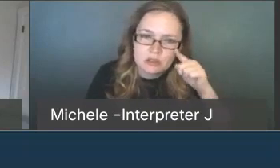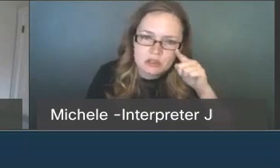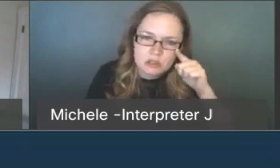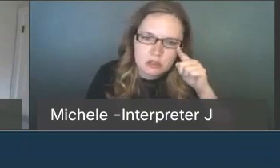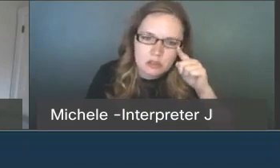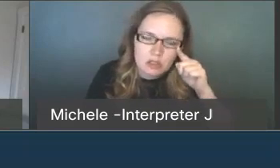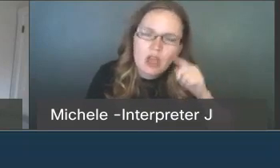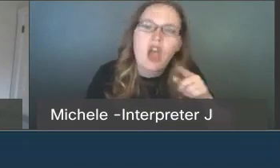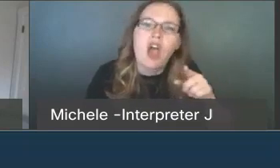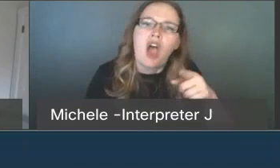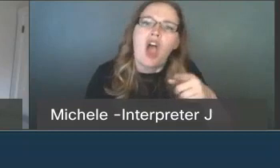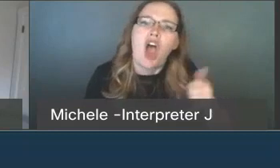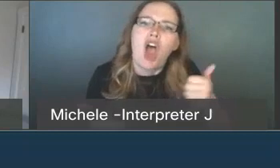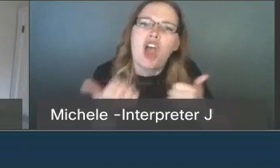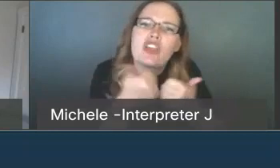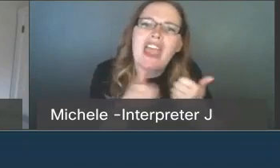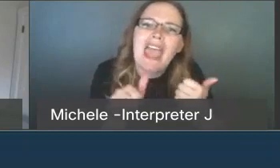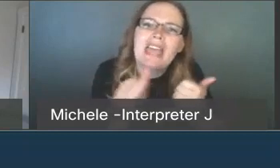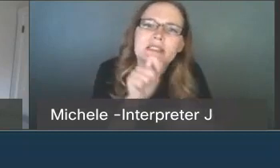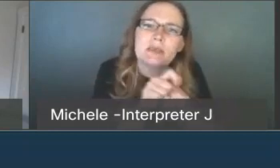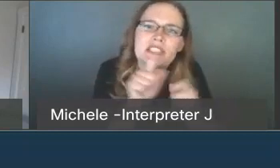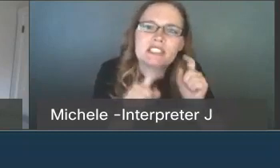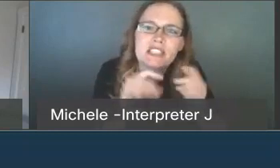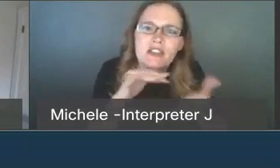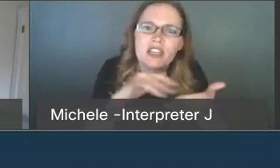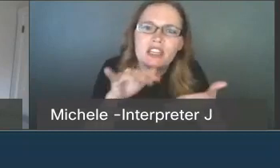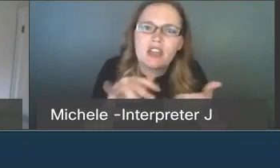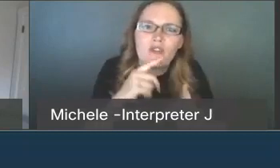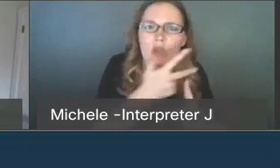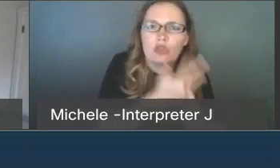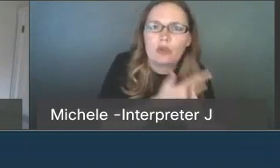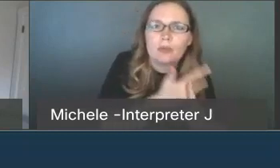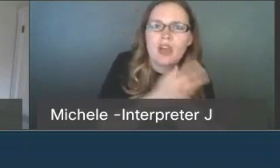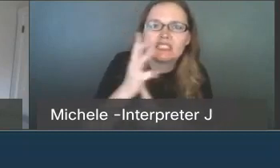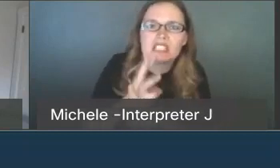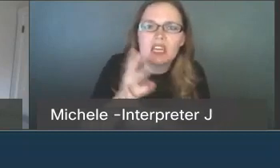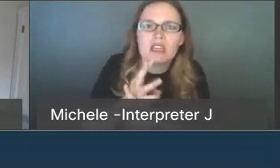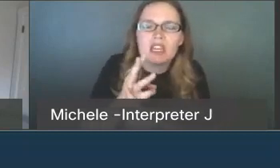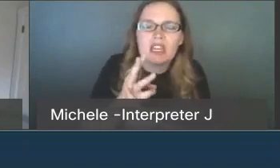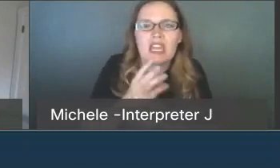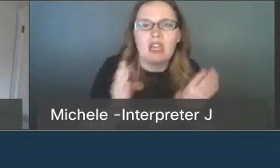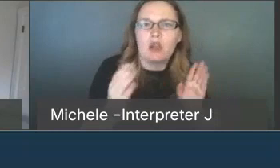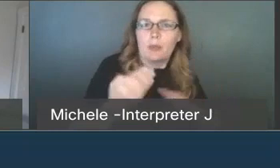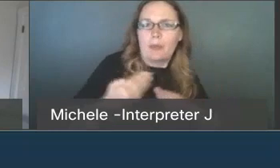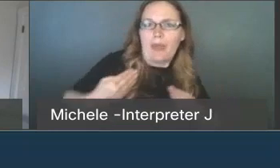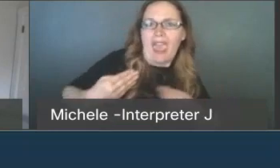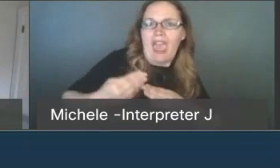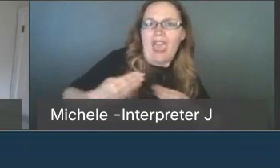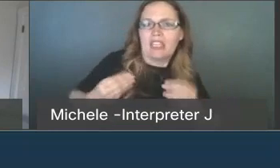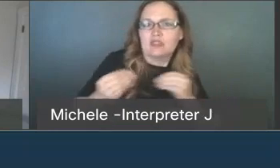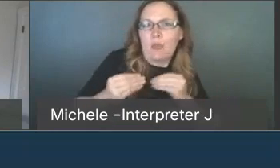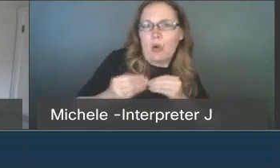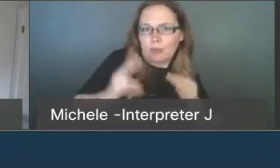Are there any specific studies supporting the 3-month or 6-month windows being predictive? Yes.